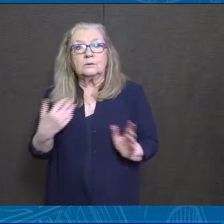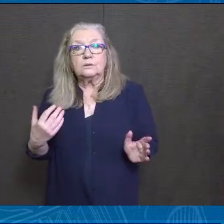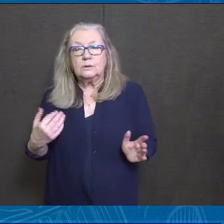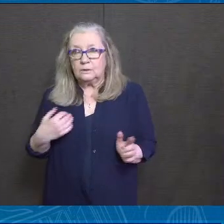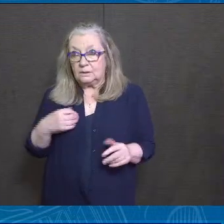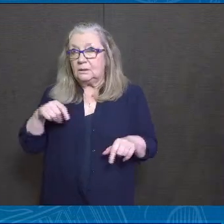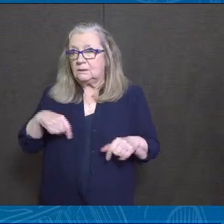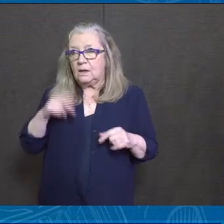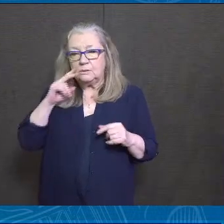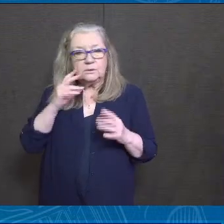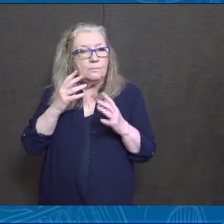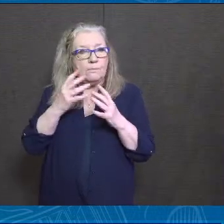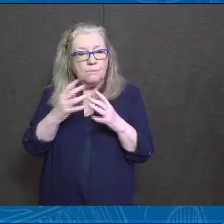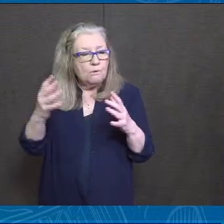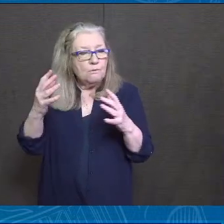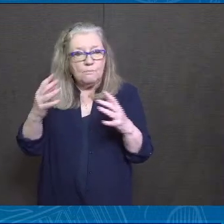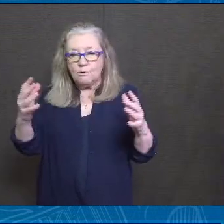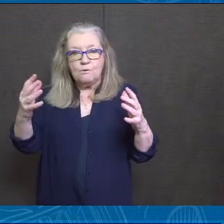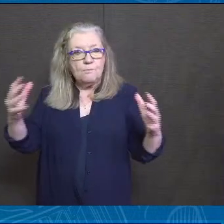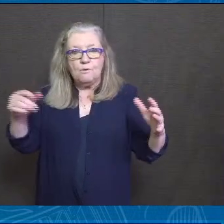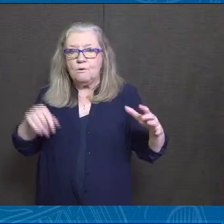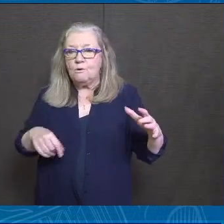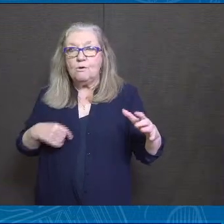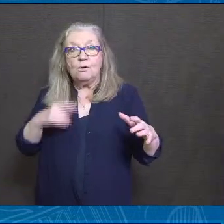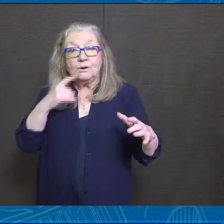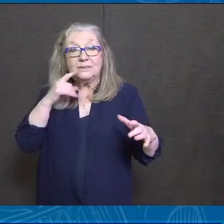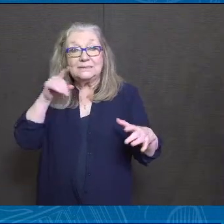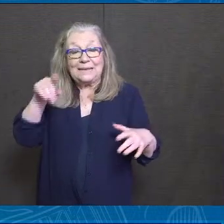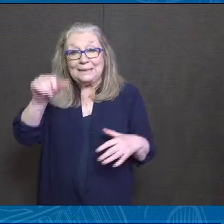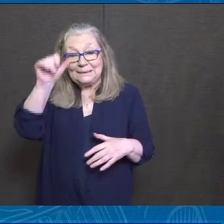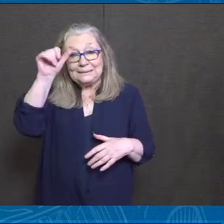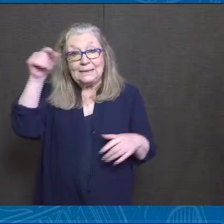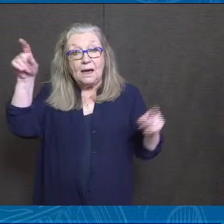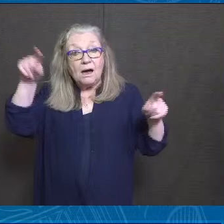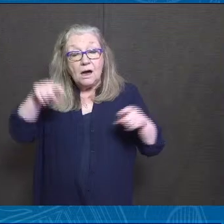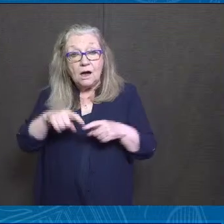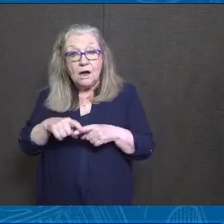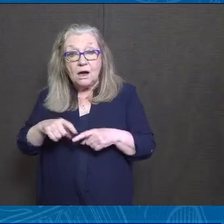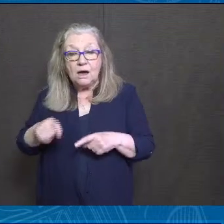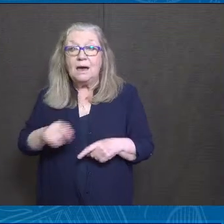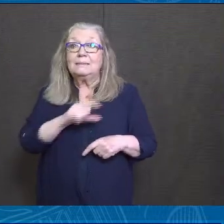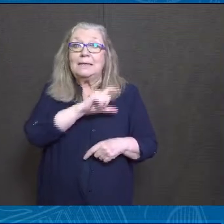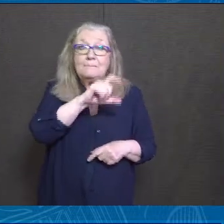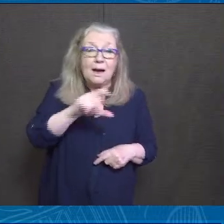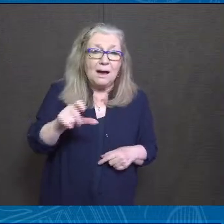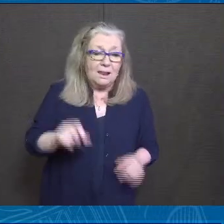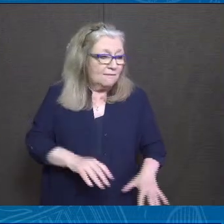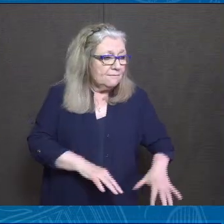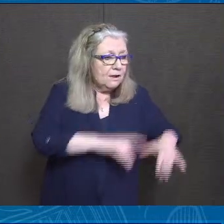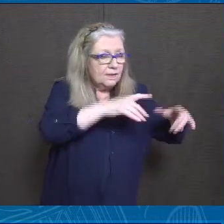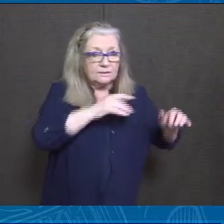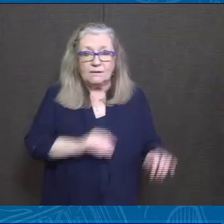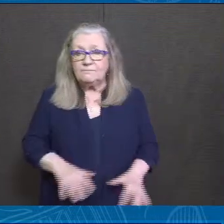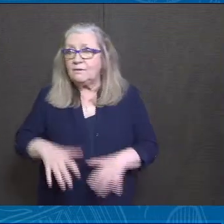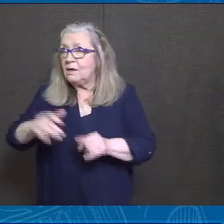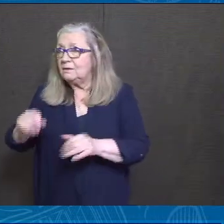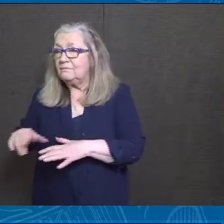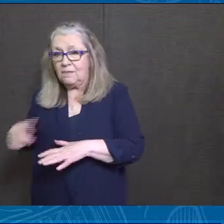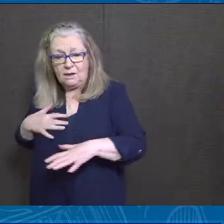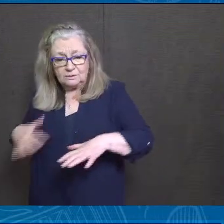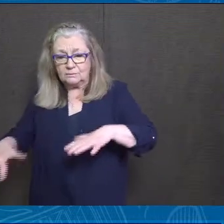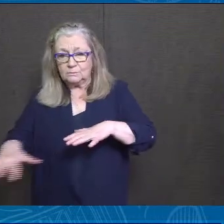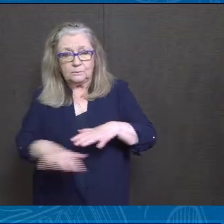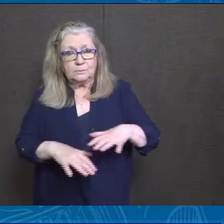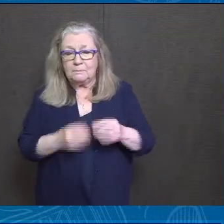impact more and more in our region, like the Chamoli flood in India, the Milamji flood in Nepal, and many others, in our region. That's